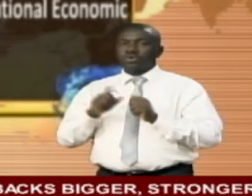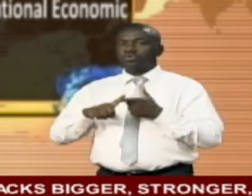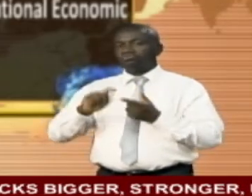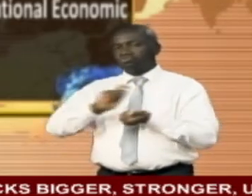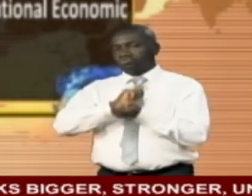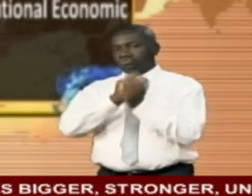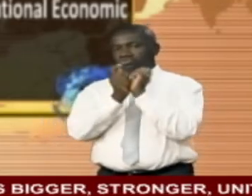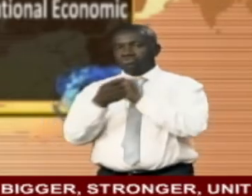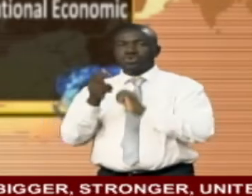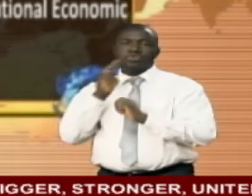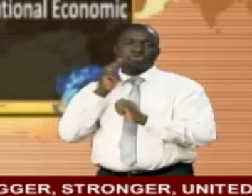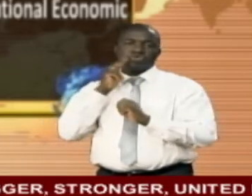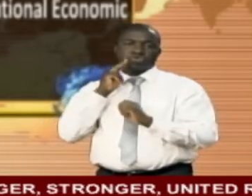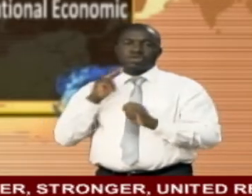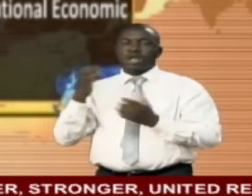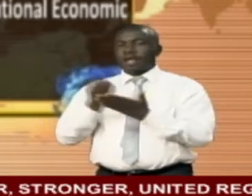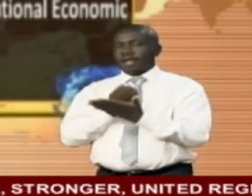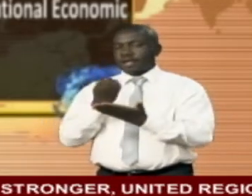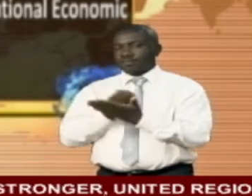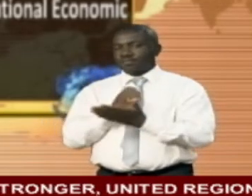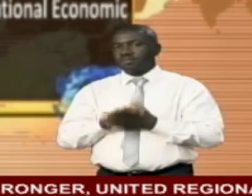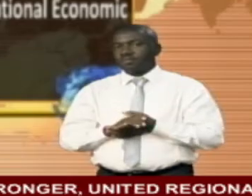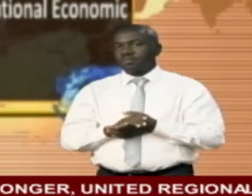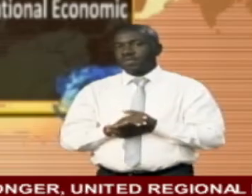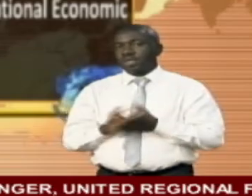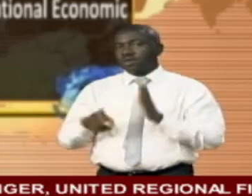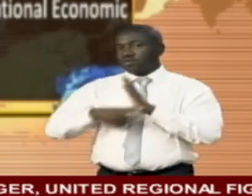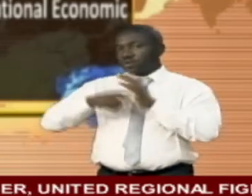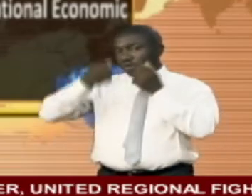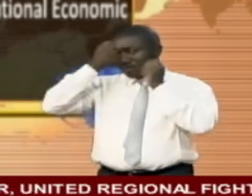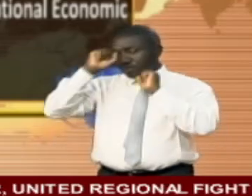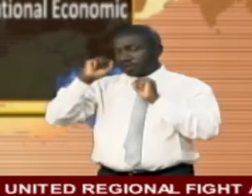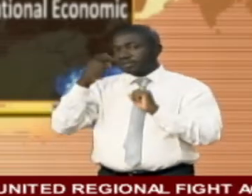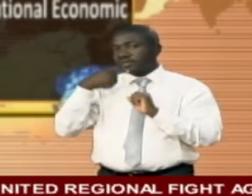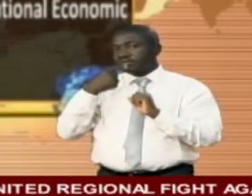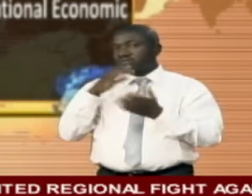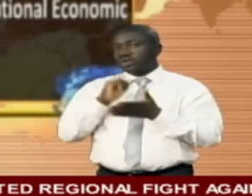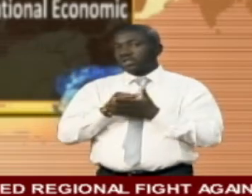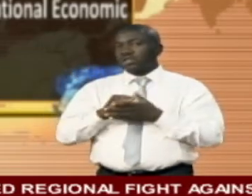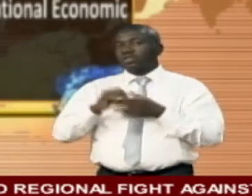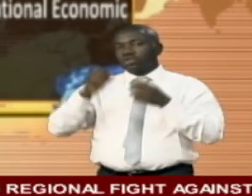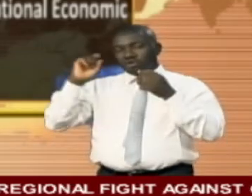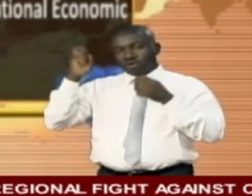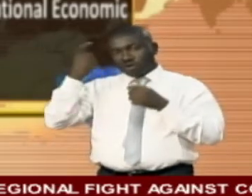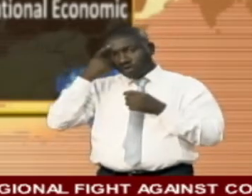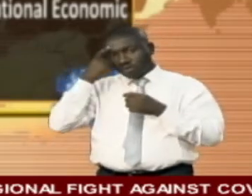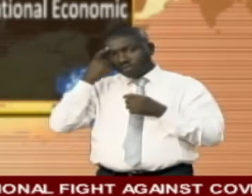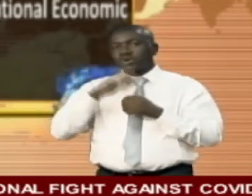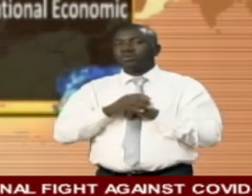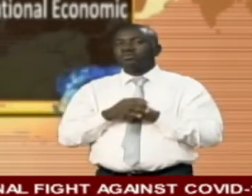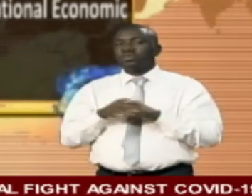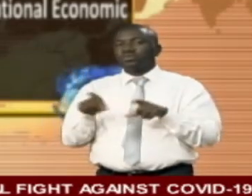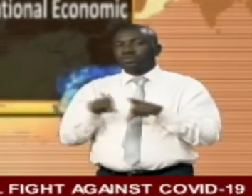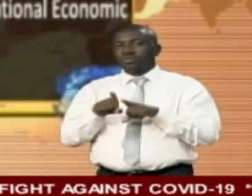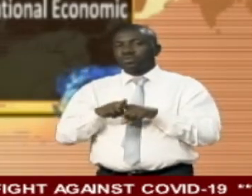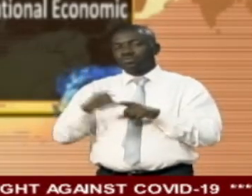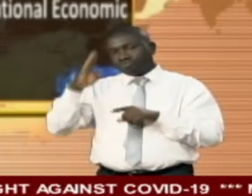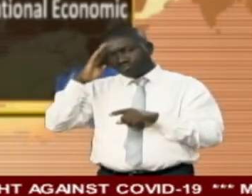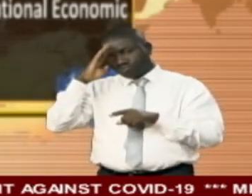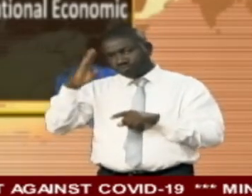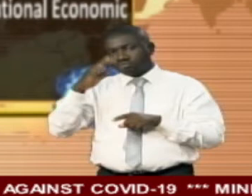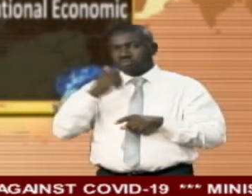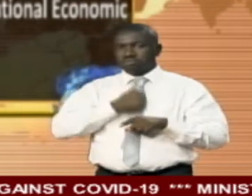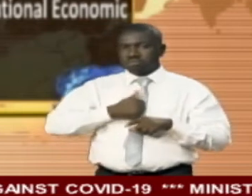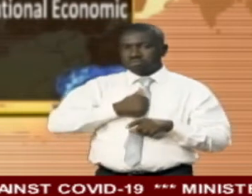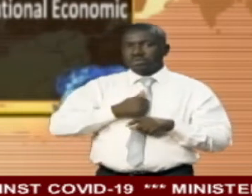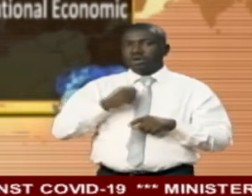of the Nigerian economy. The Vice President also restated the government's condolences on the recent killing of 5 aid